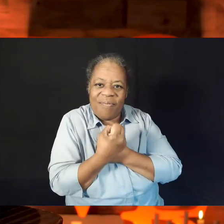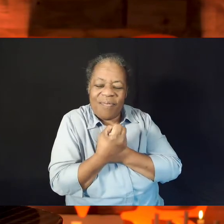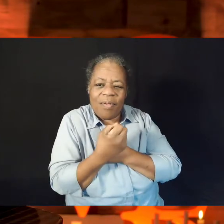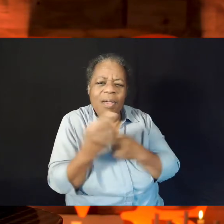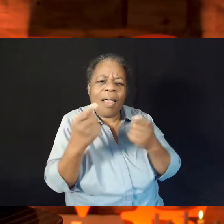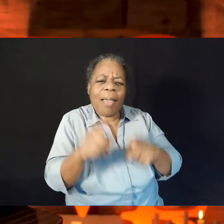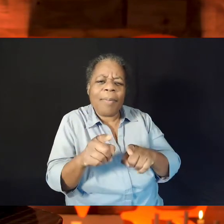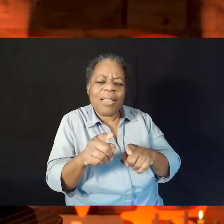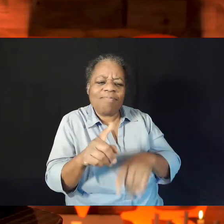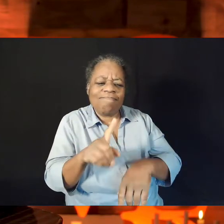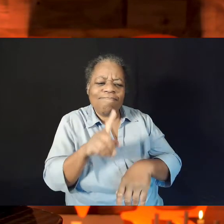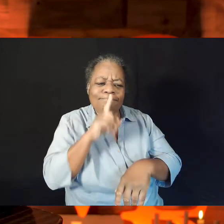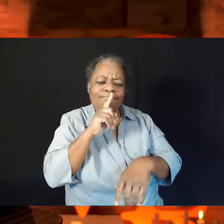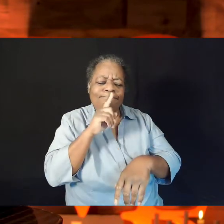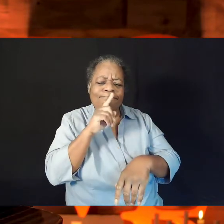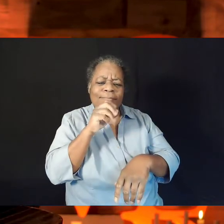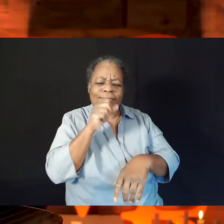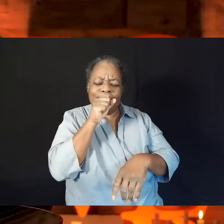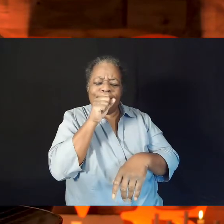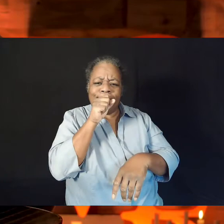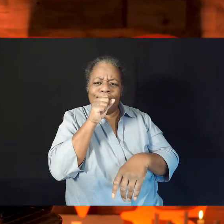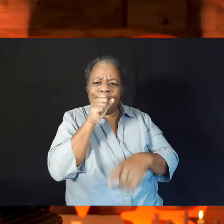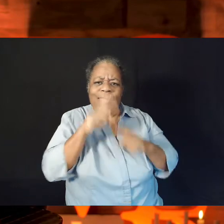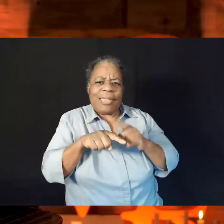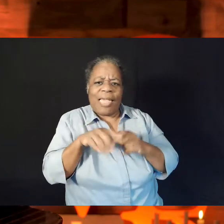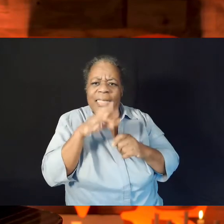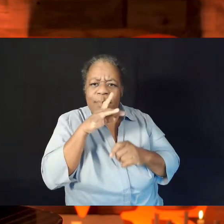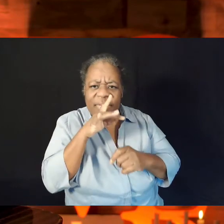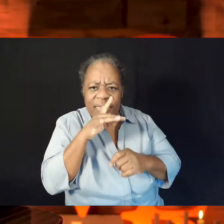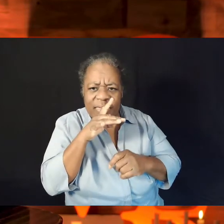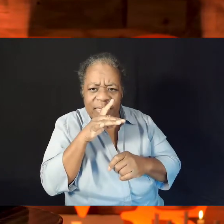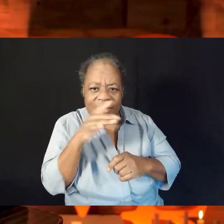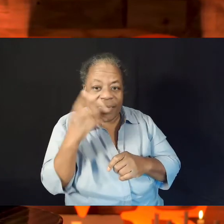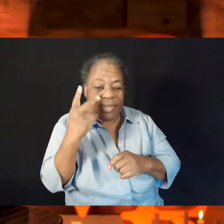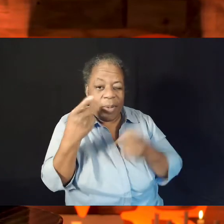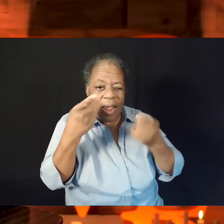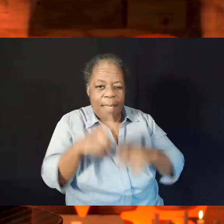he could trust this news. Let's look at what happened next.